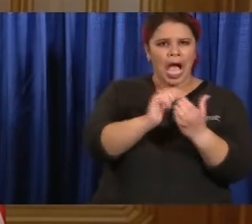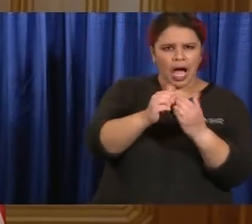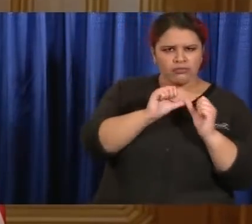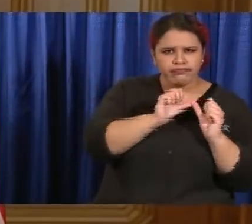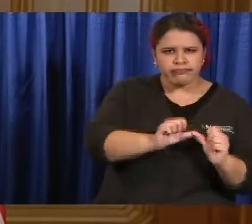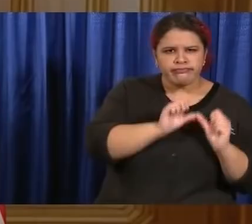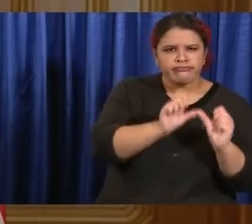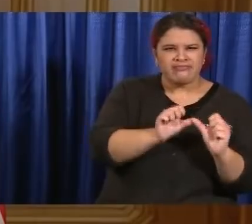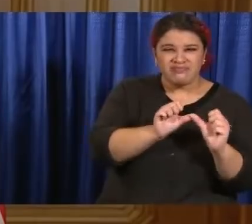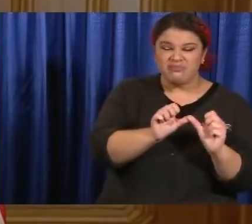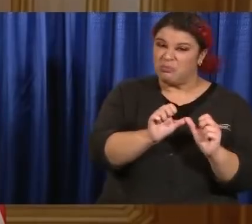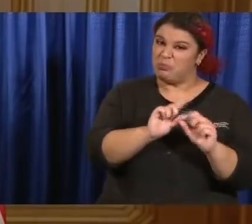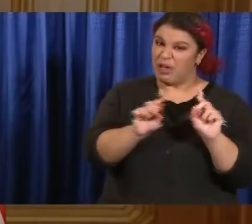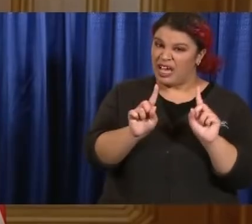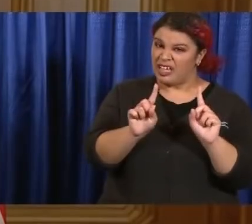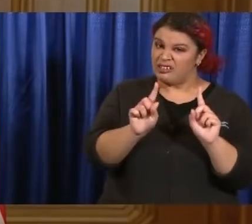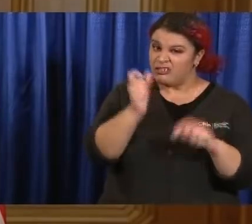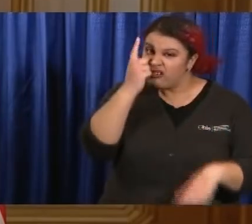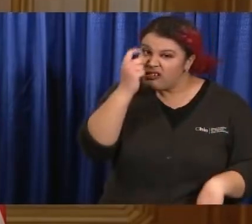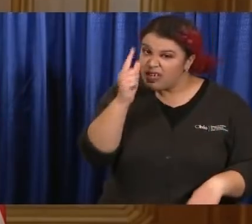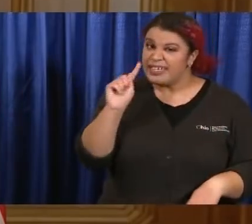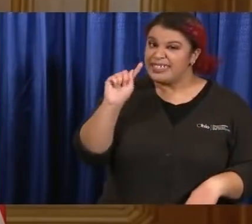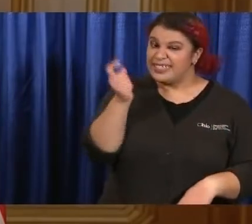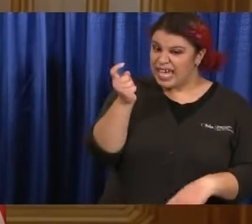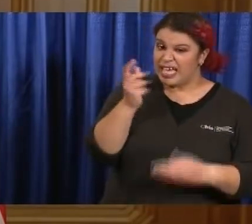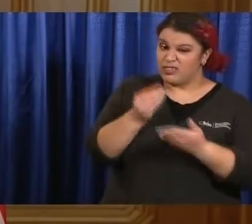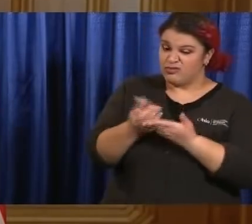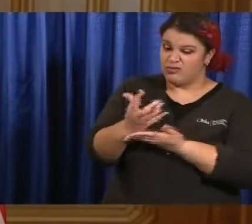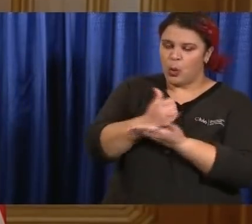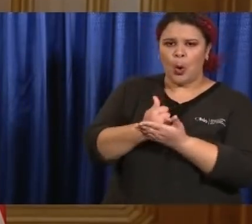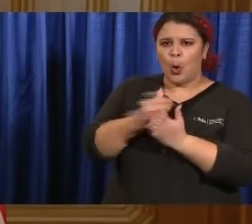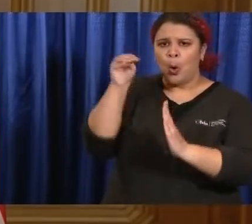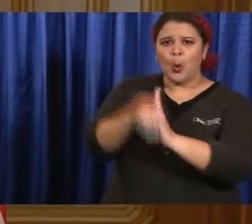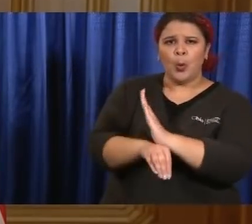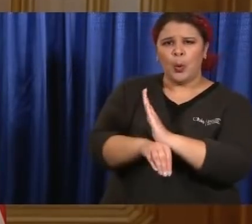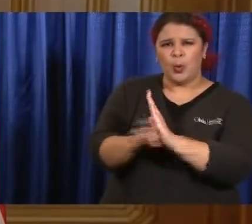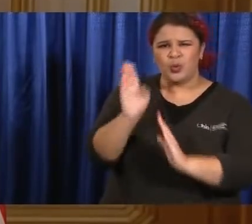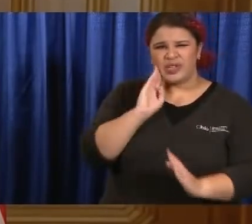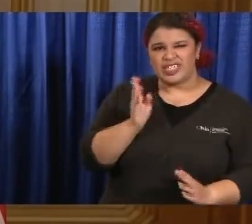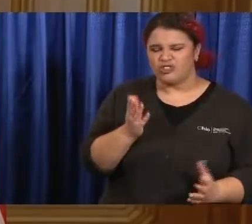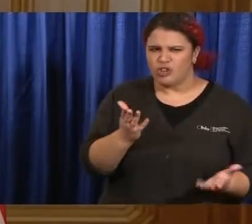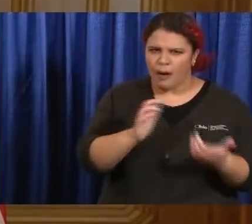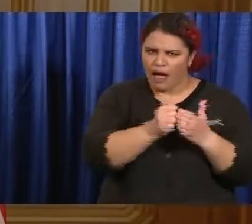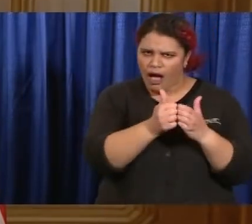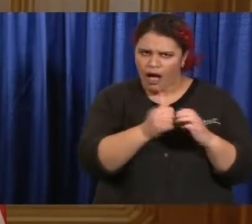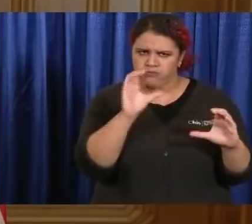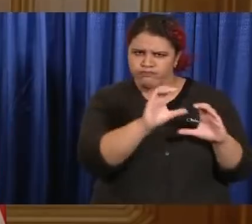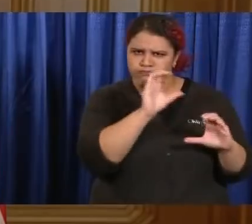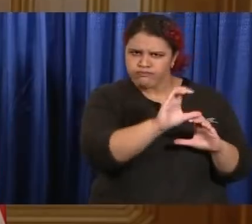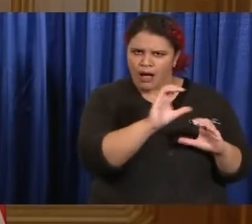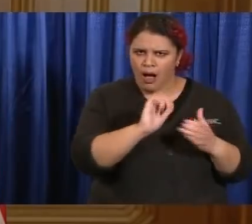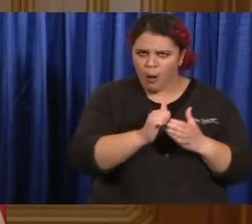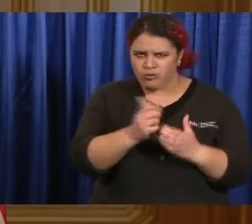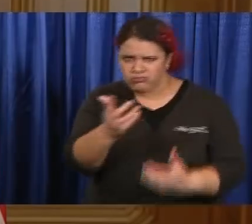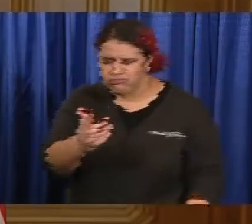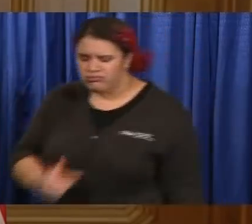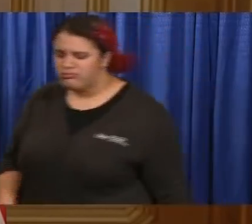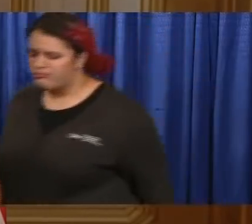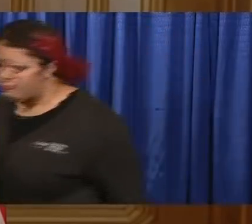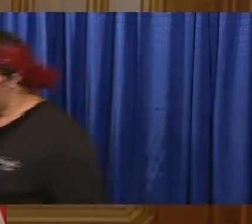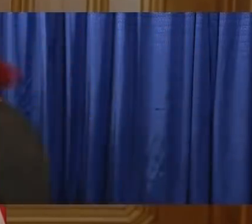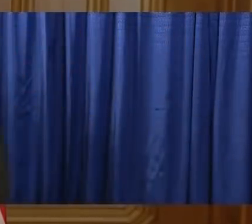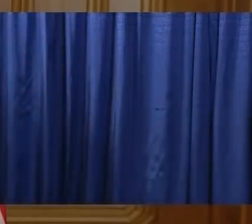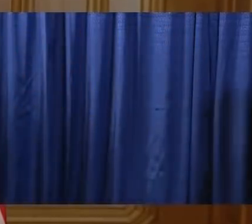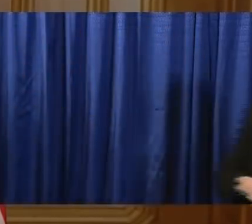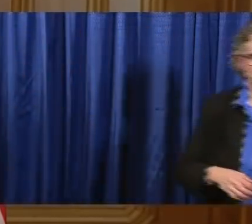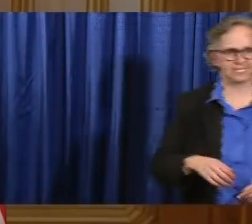that tax revenues are about to crater? Well, I think it's a long-term goal. I think when you have long-term goals, you can